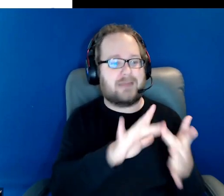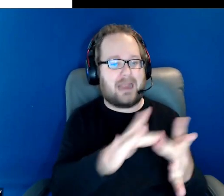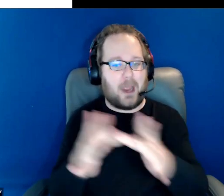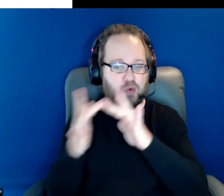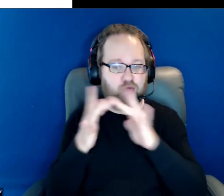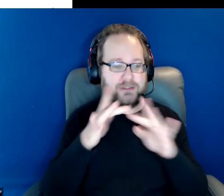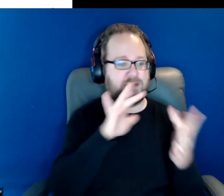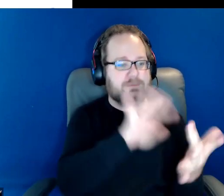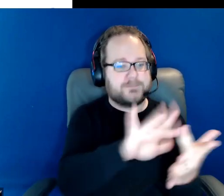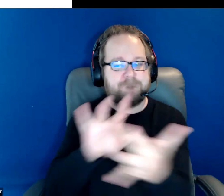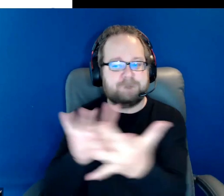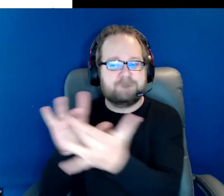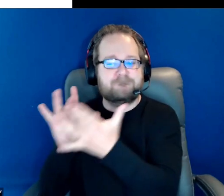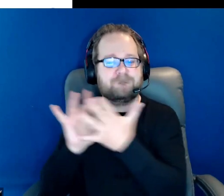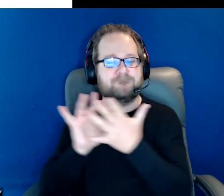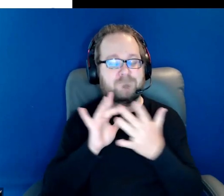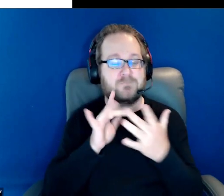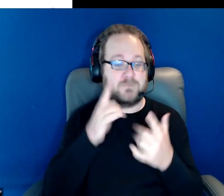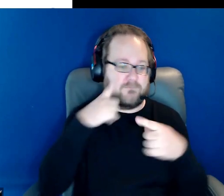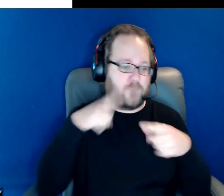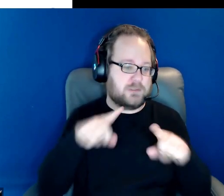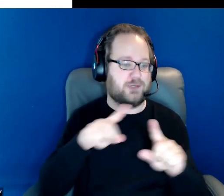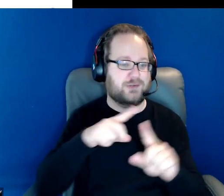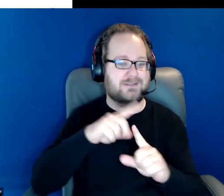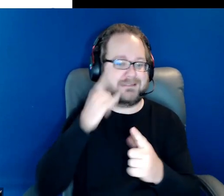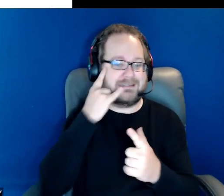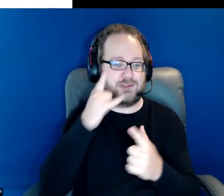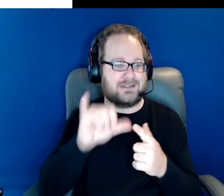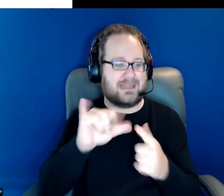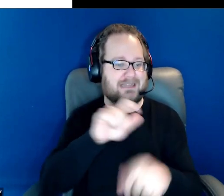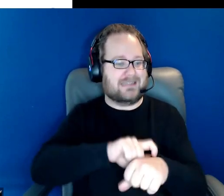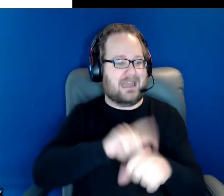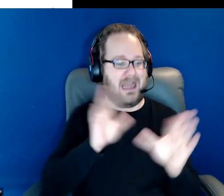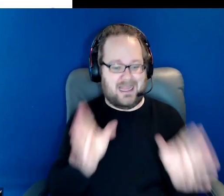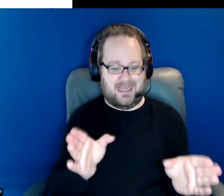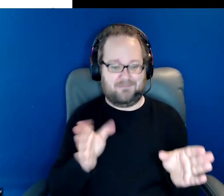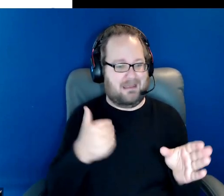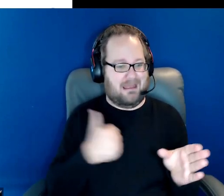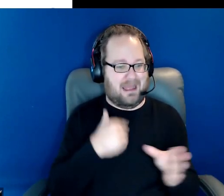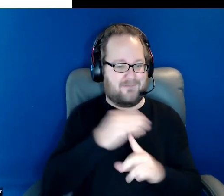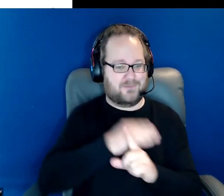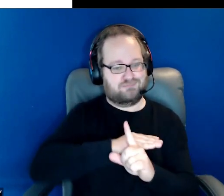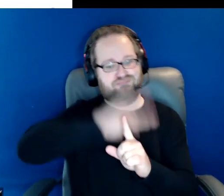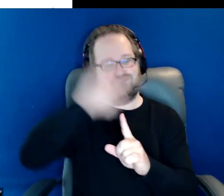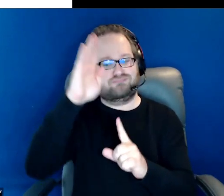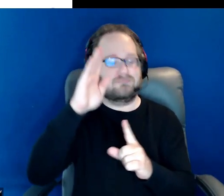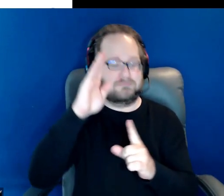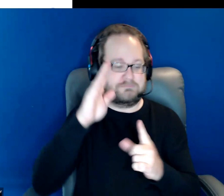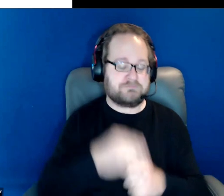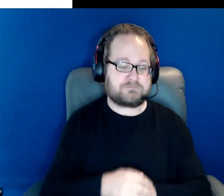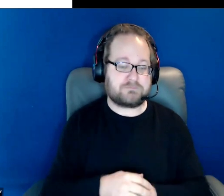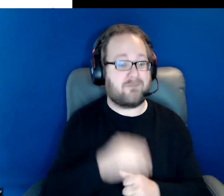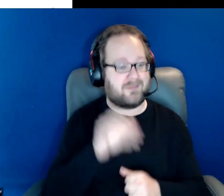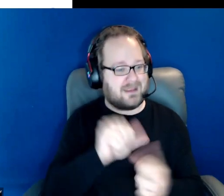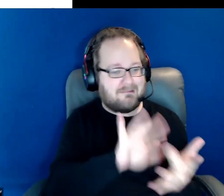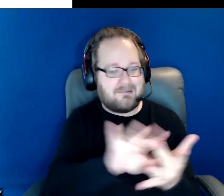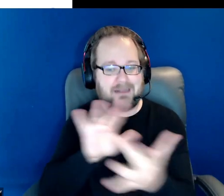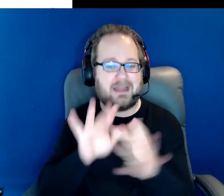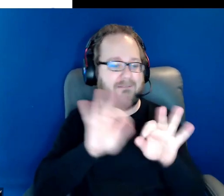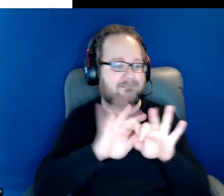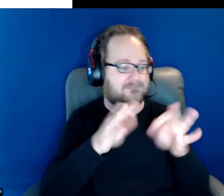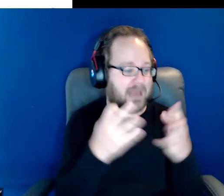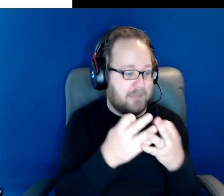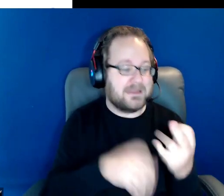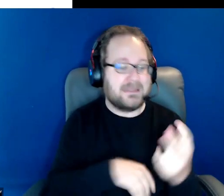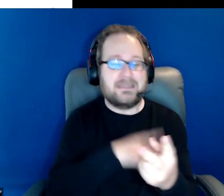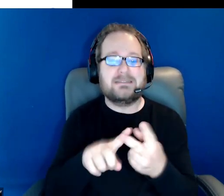greatest risks during periods of extreme heat, such as older adults, children, and individuals with family. LIHEAP can also help provide